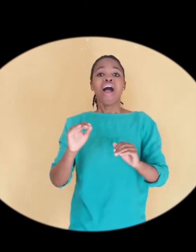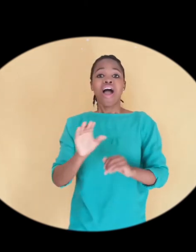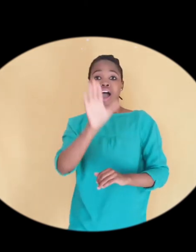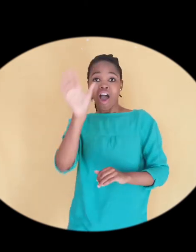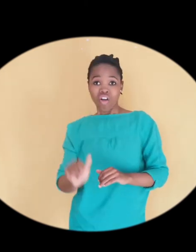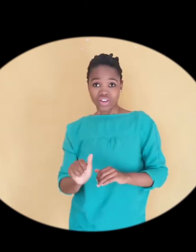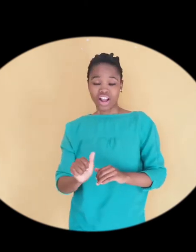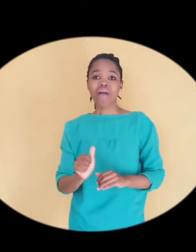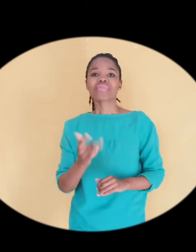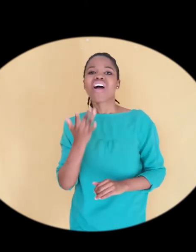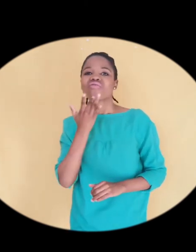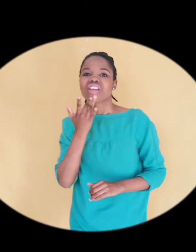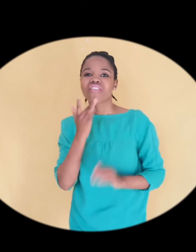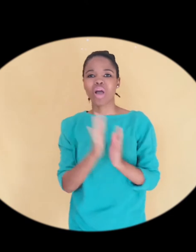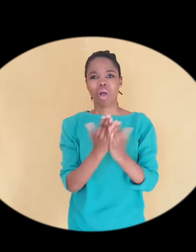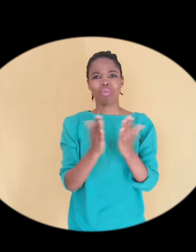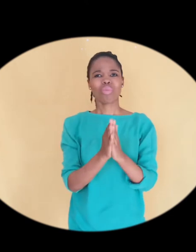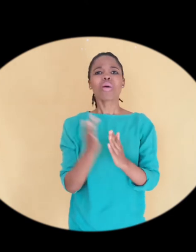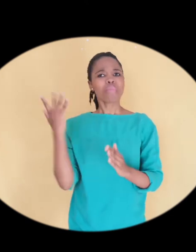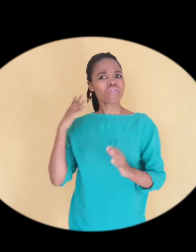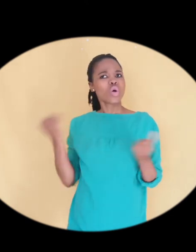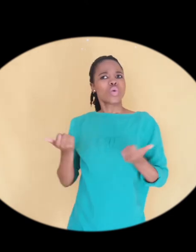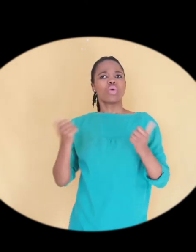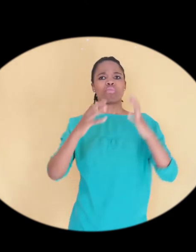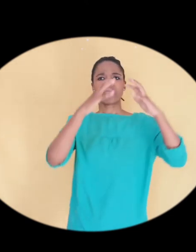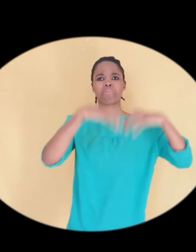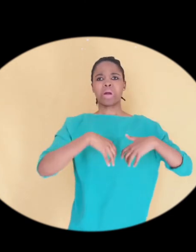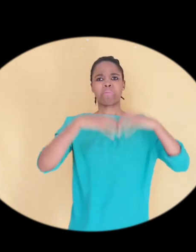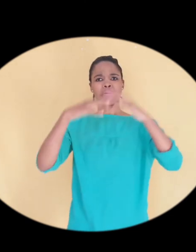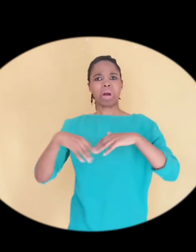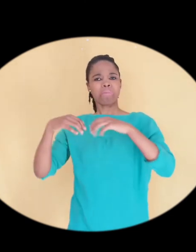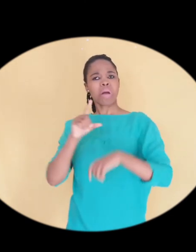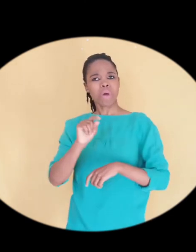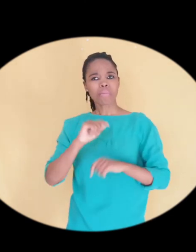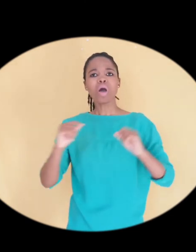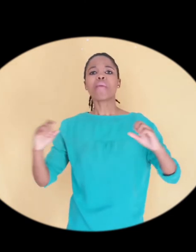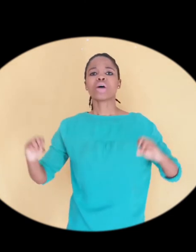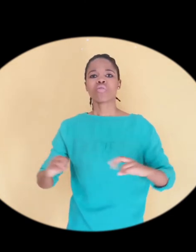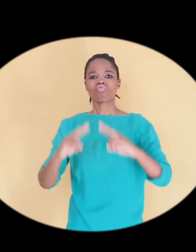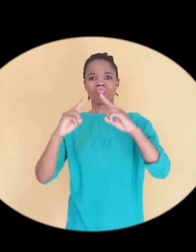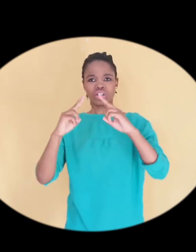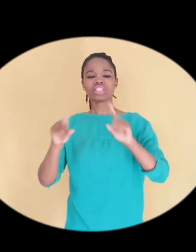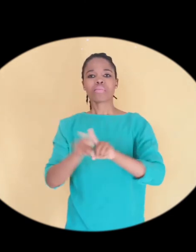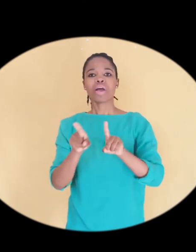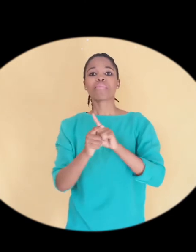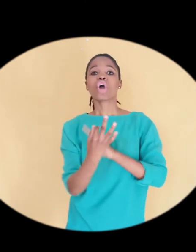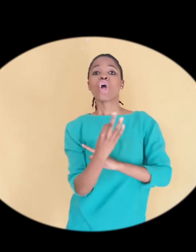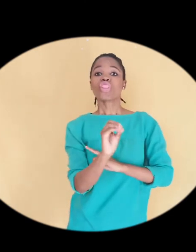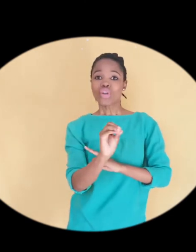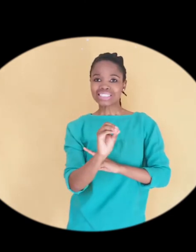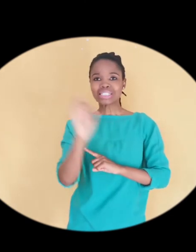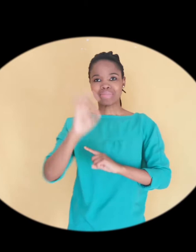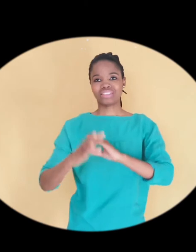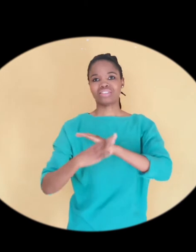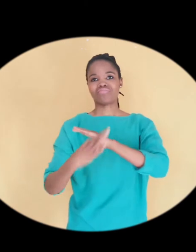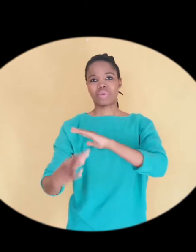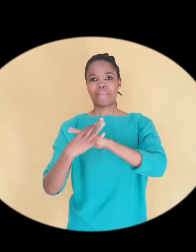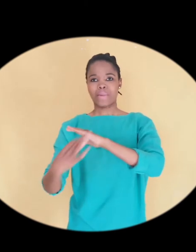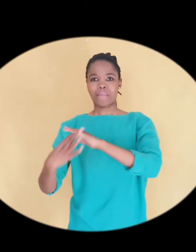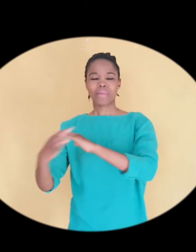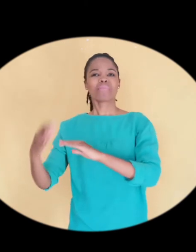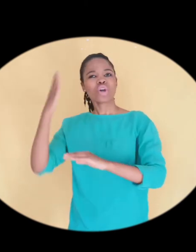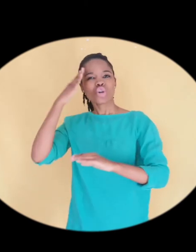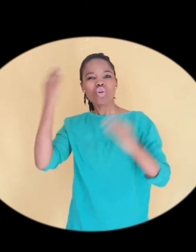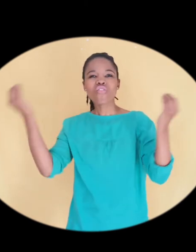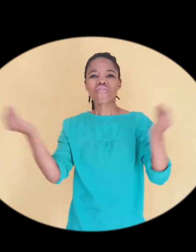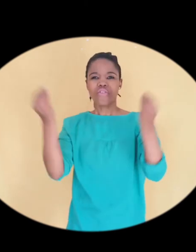Flavor Books, which has closed down weirdly, Bridge Books and things like that will take it at 30%. And then the main trade book